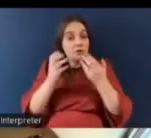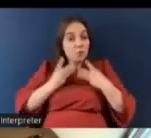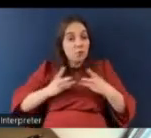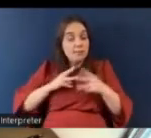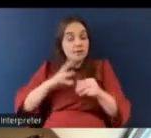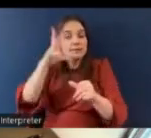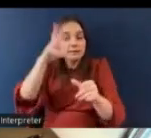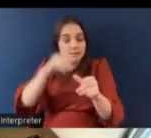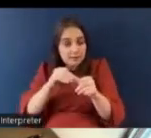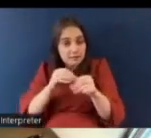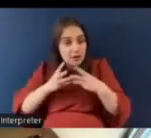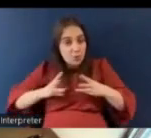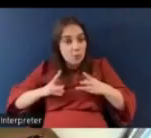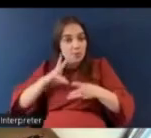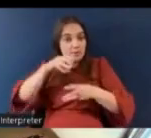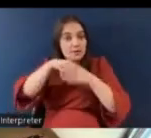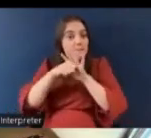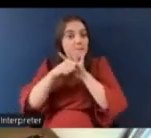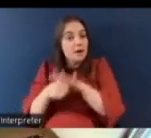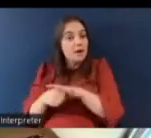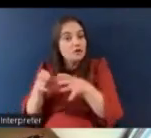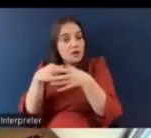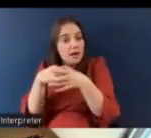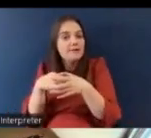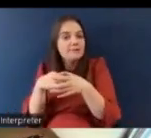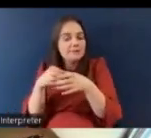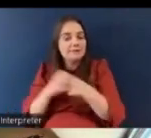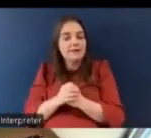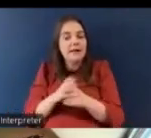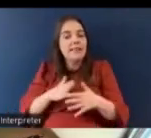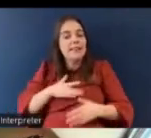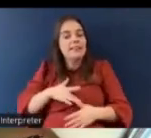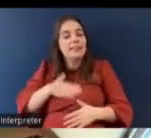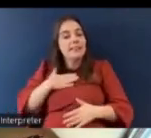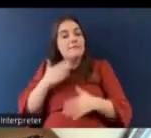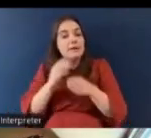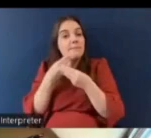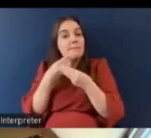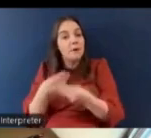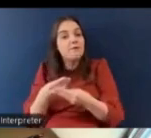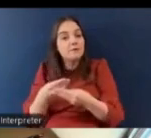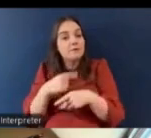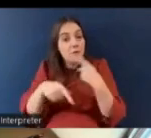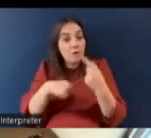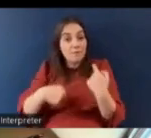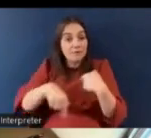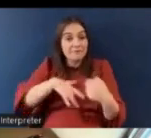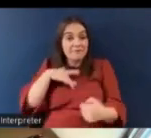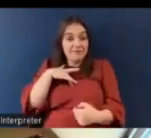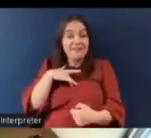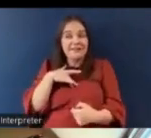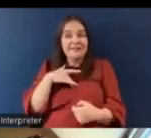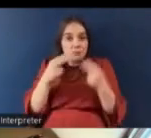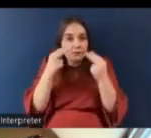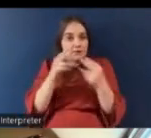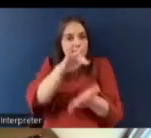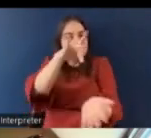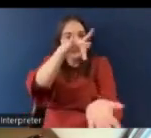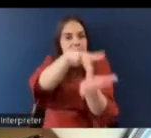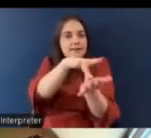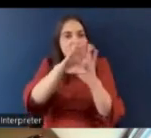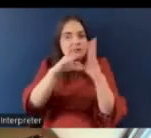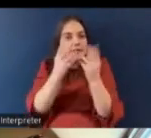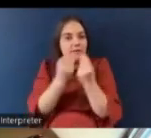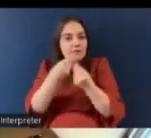who are marginalised and living in poverty. So we always felt that there was a need to obviously to centre that